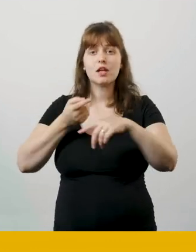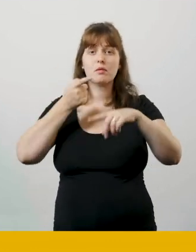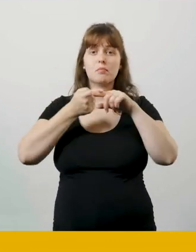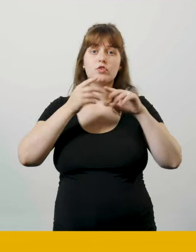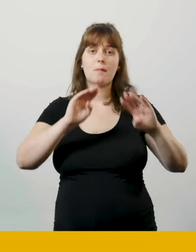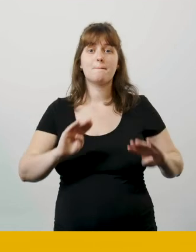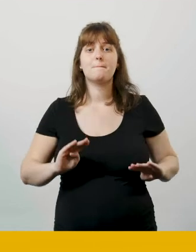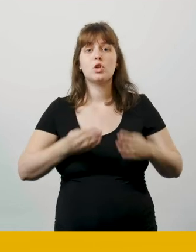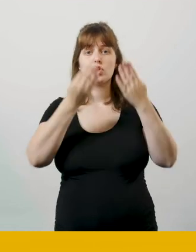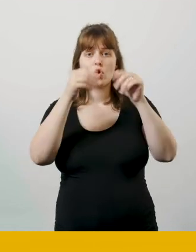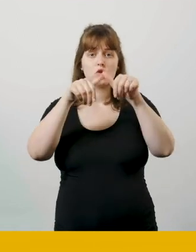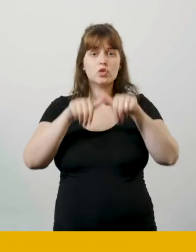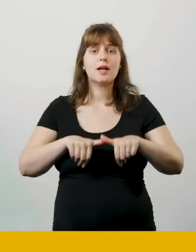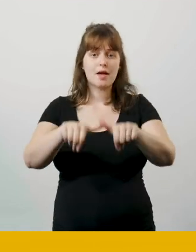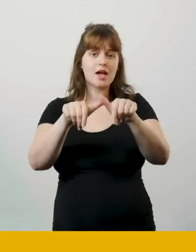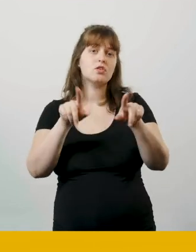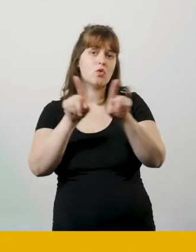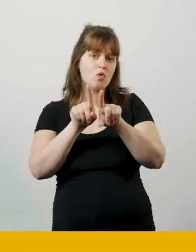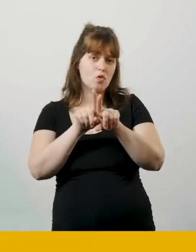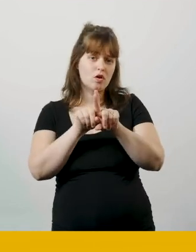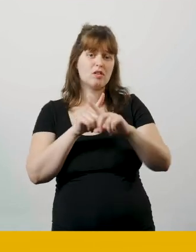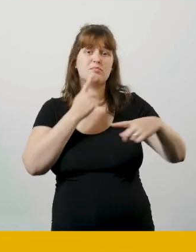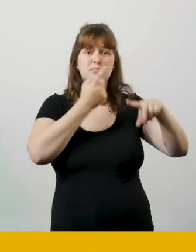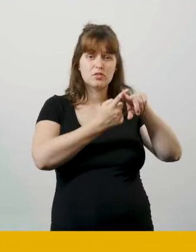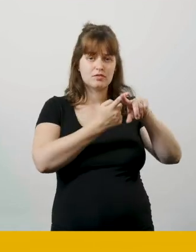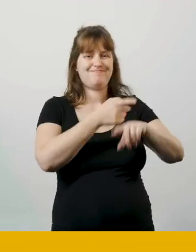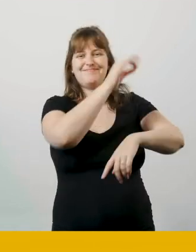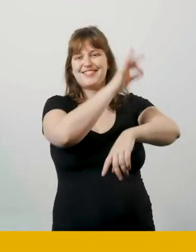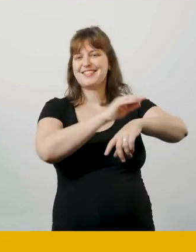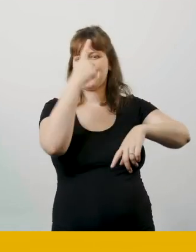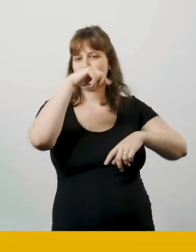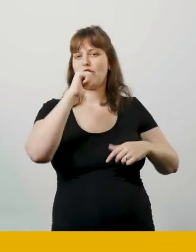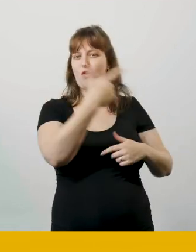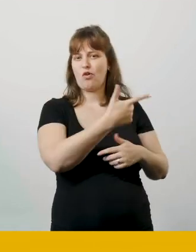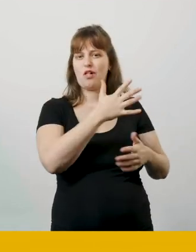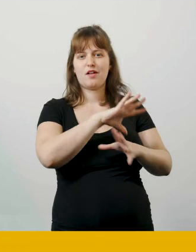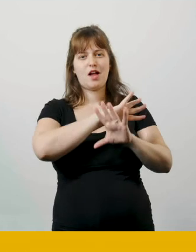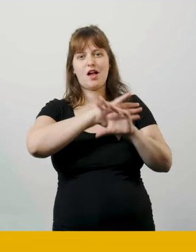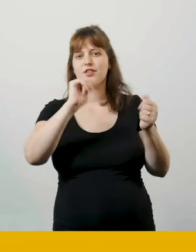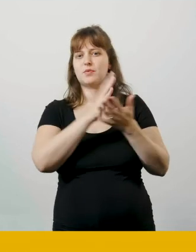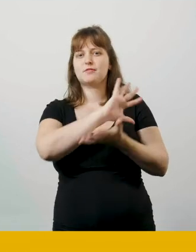sustainability, as well as a design for all. And what we have